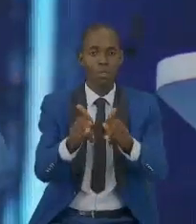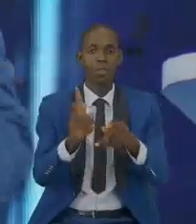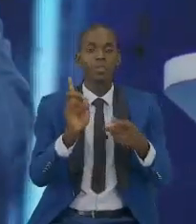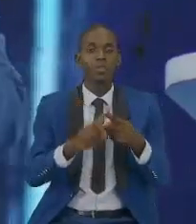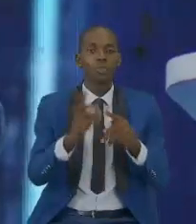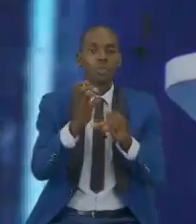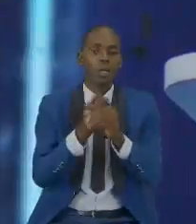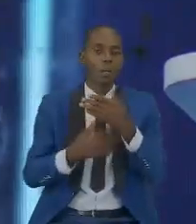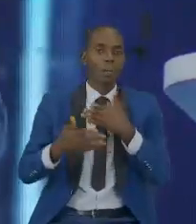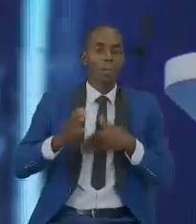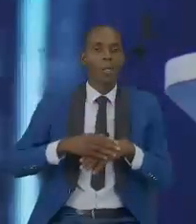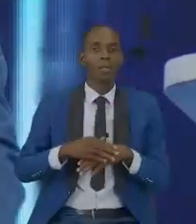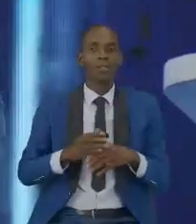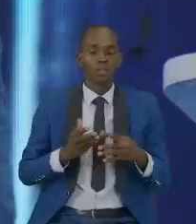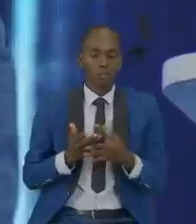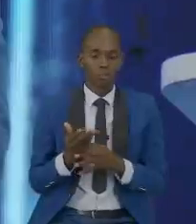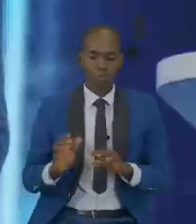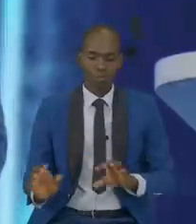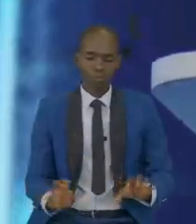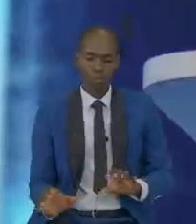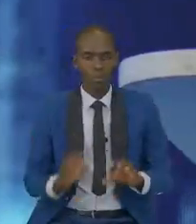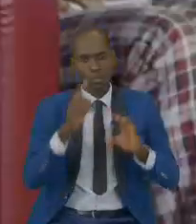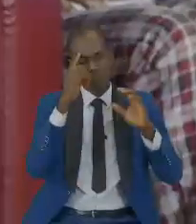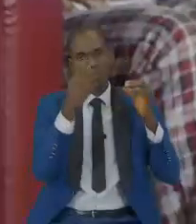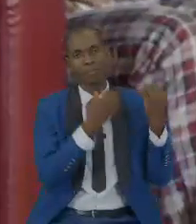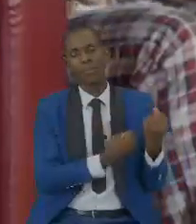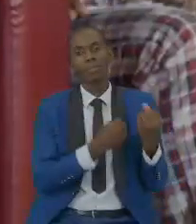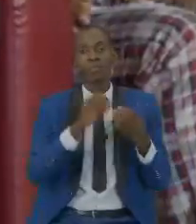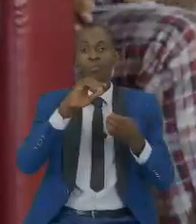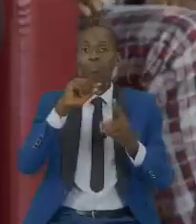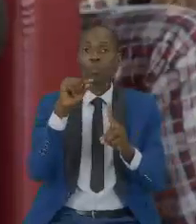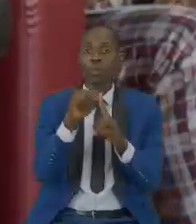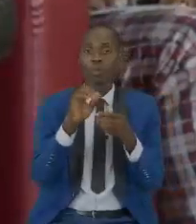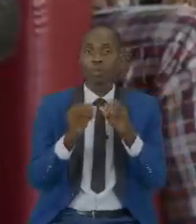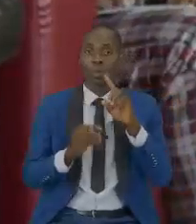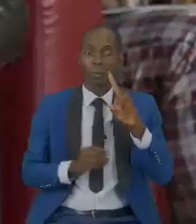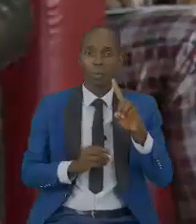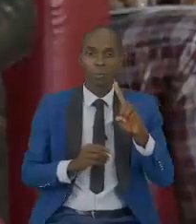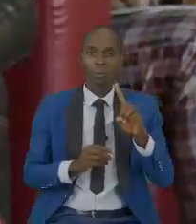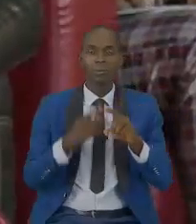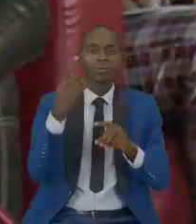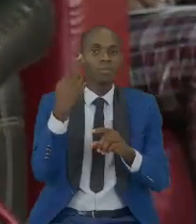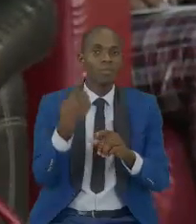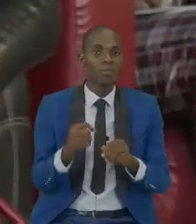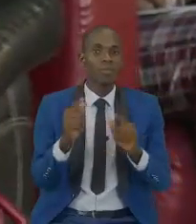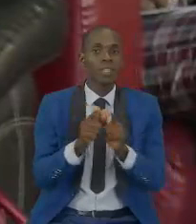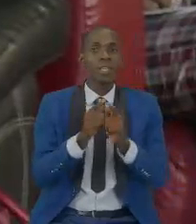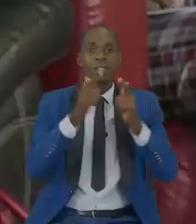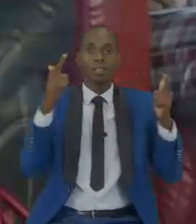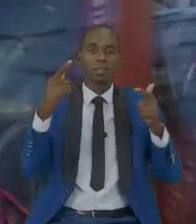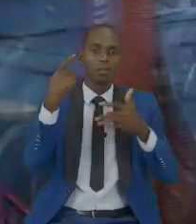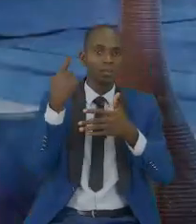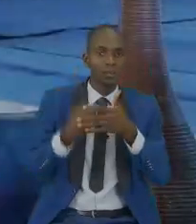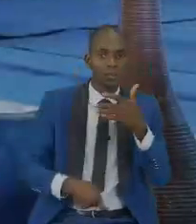through active faith. Look at number one. Number one, the great price